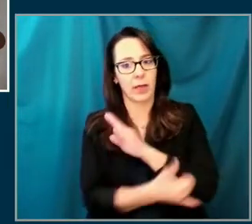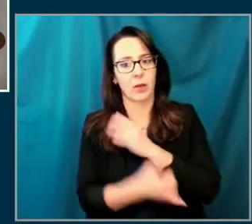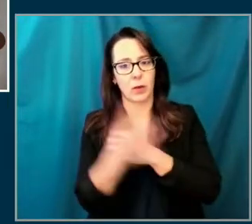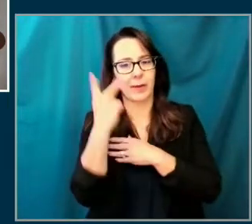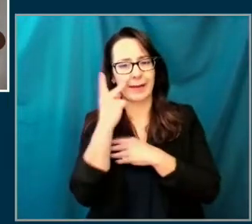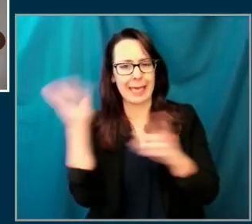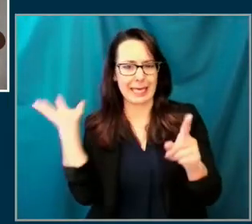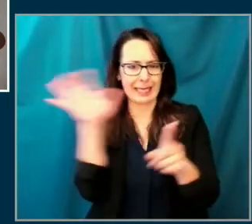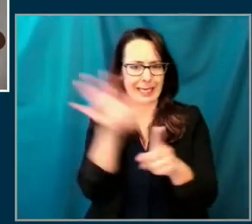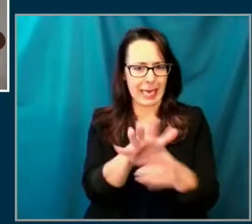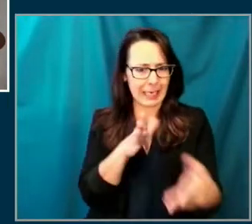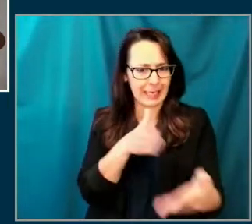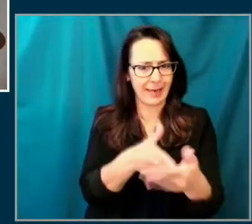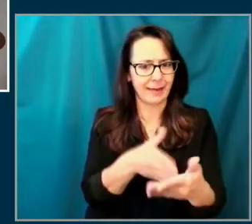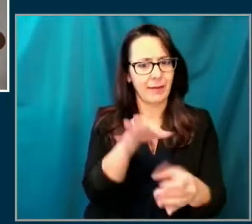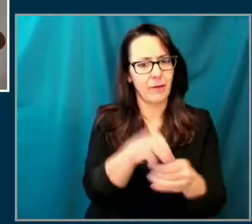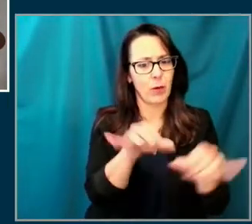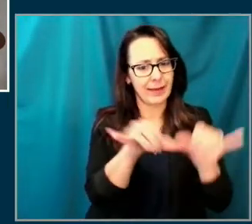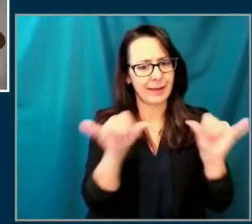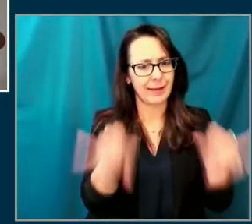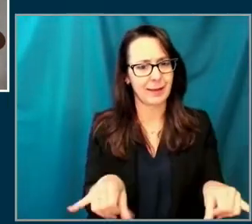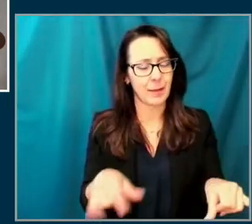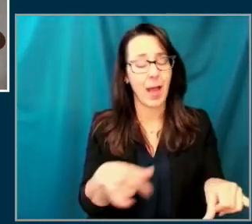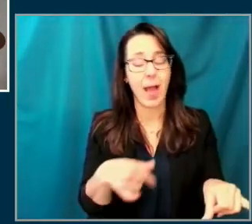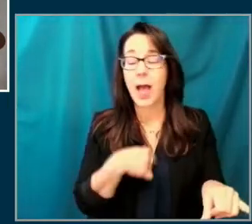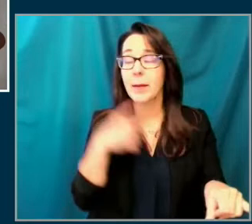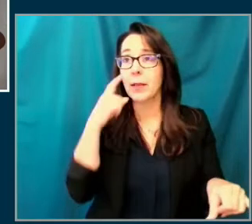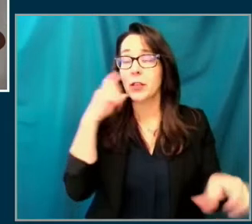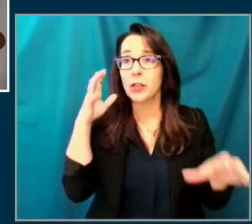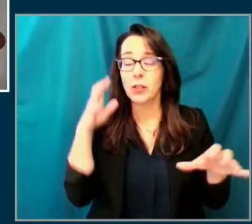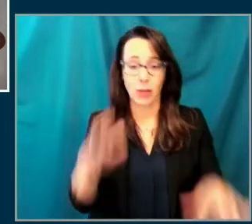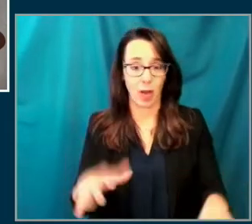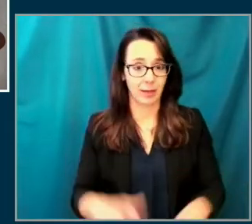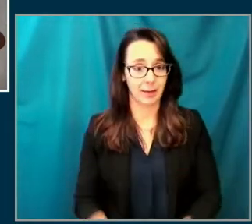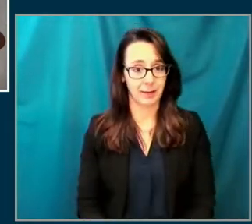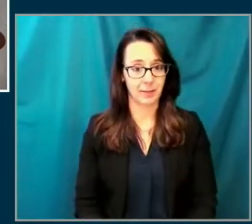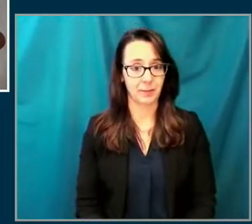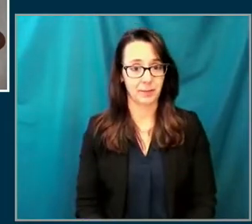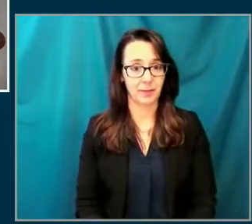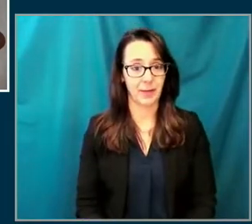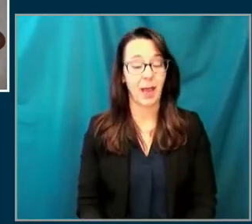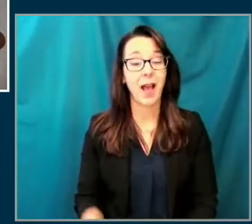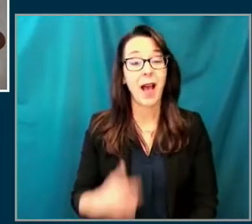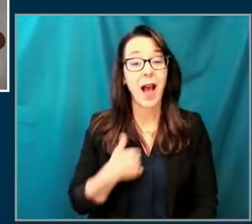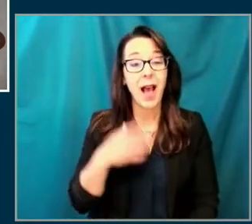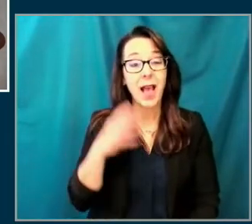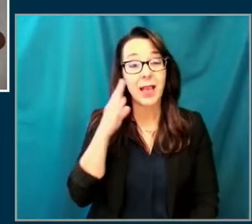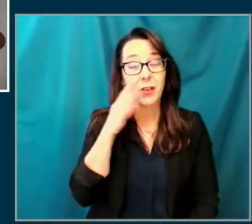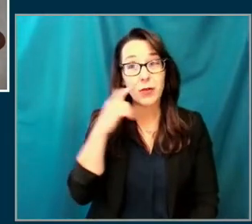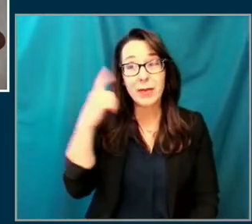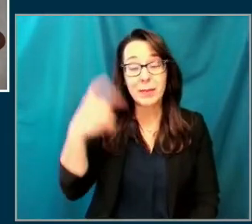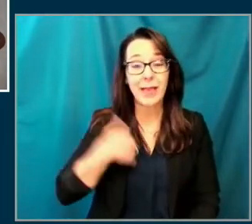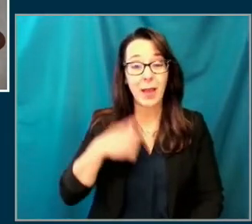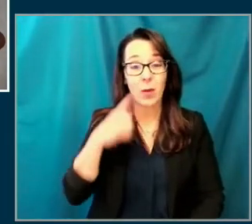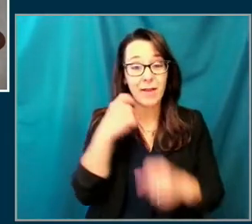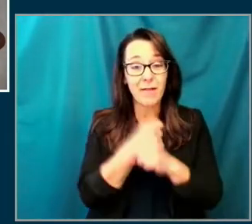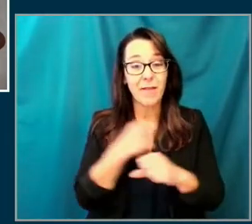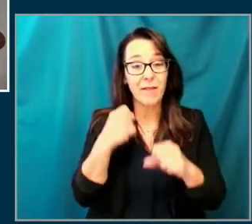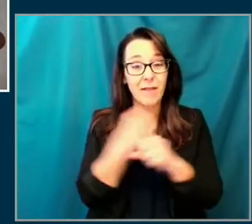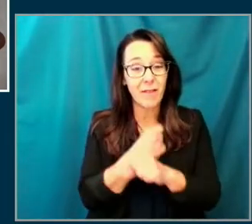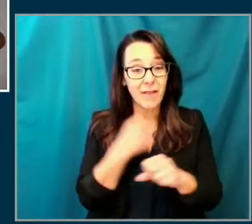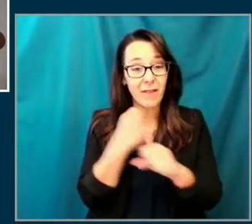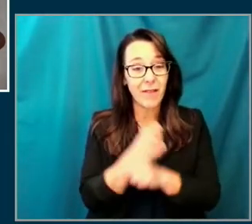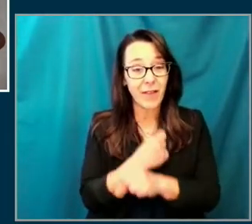am appalled because I never dreamt in my life that I would actually be fighting the battles my parents and family members fought back in